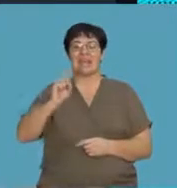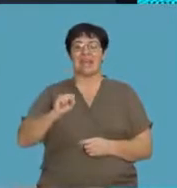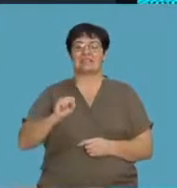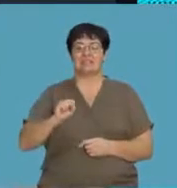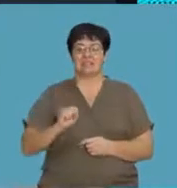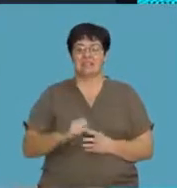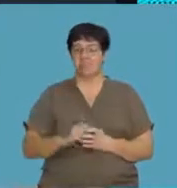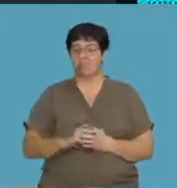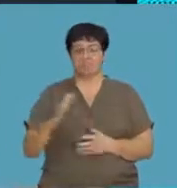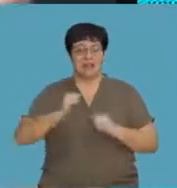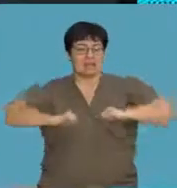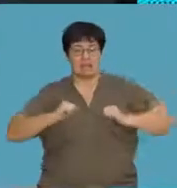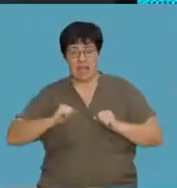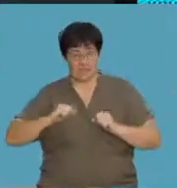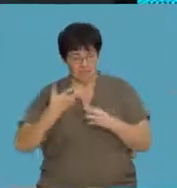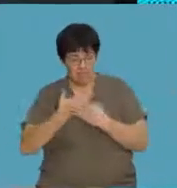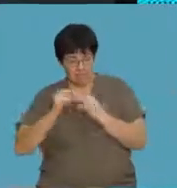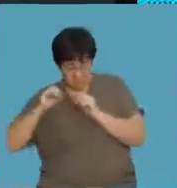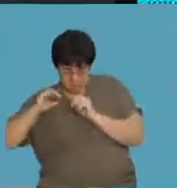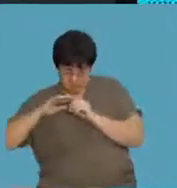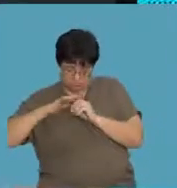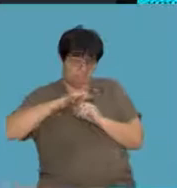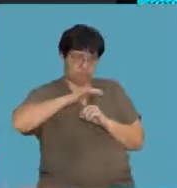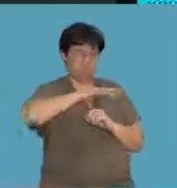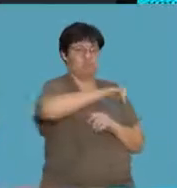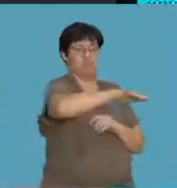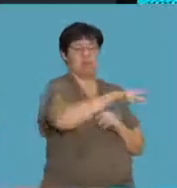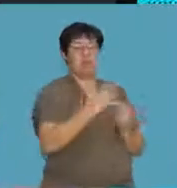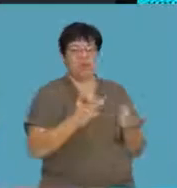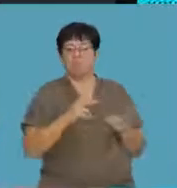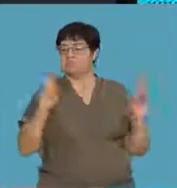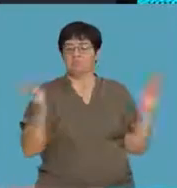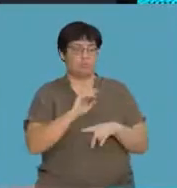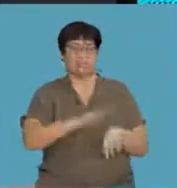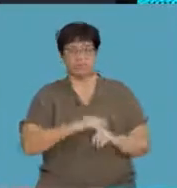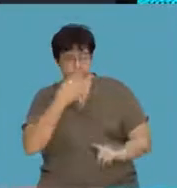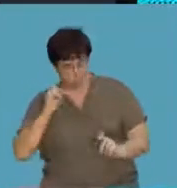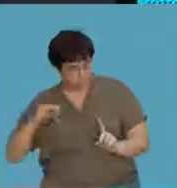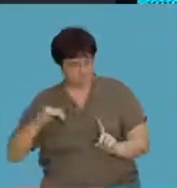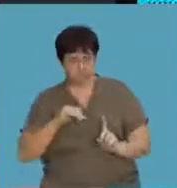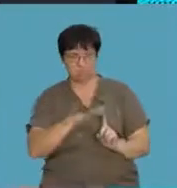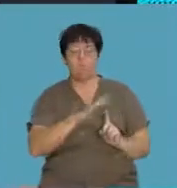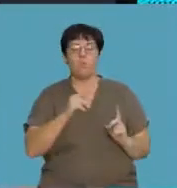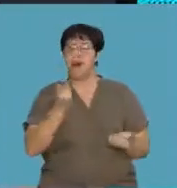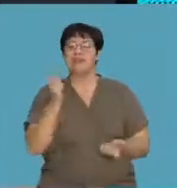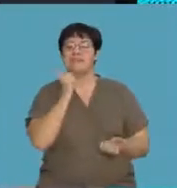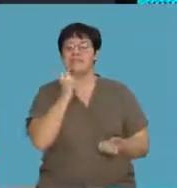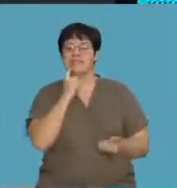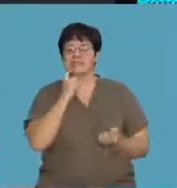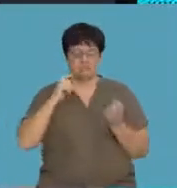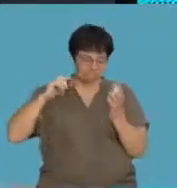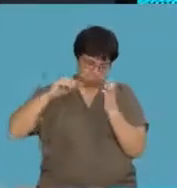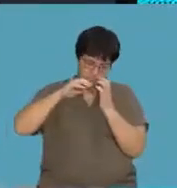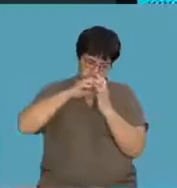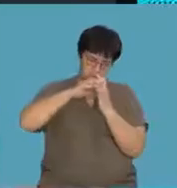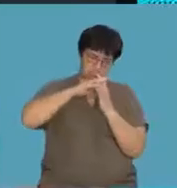tends to fill up any space that's available within the shortest period of time. Why? Because these particles